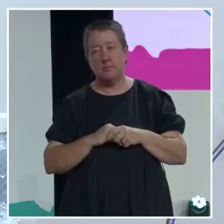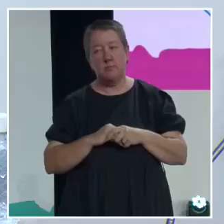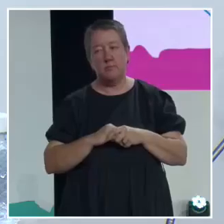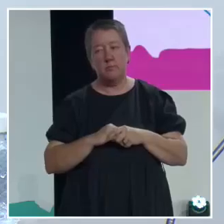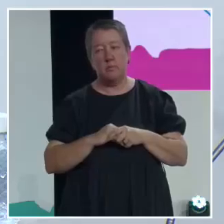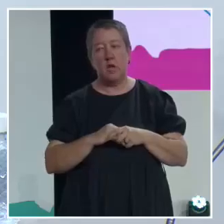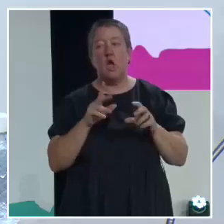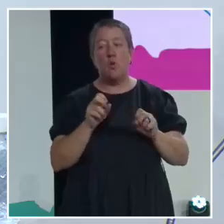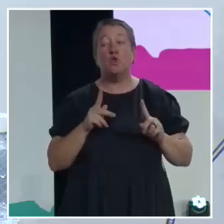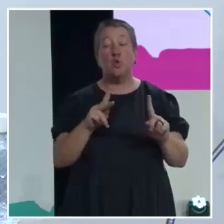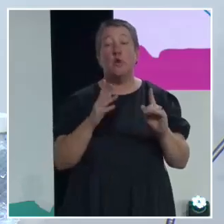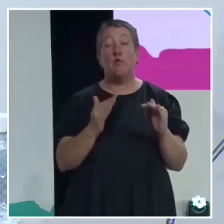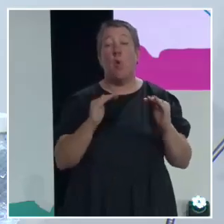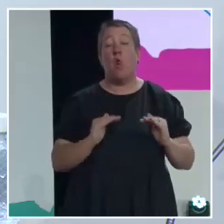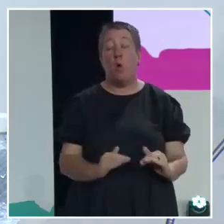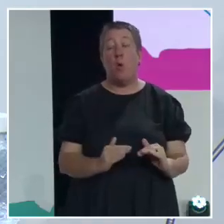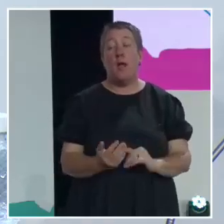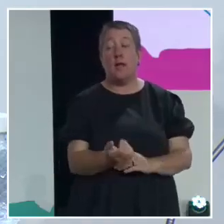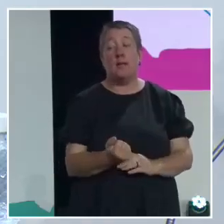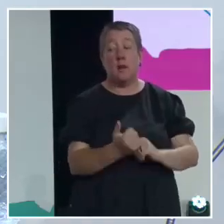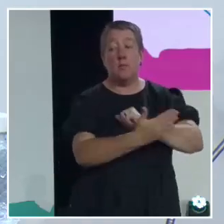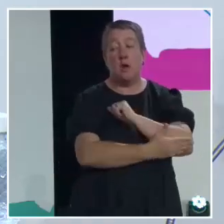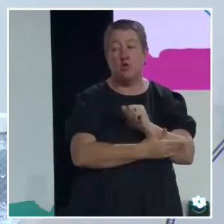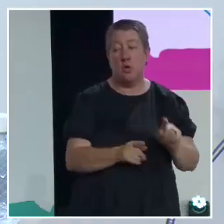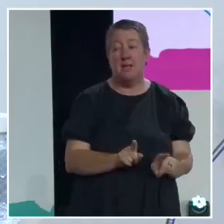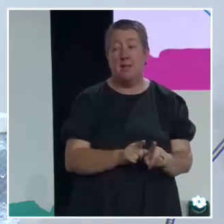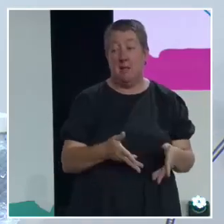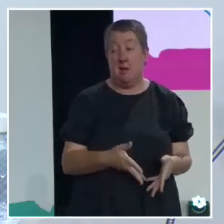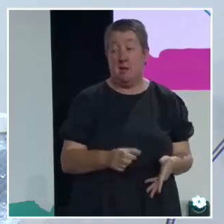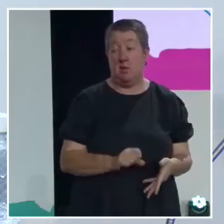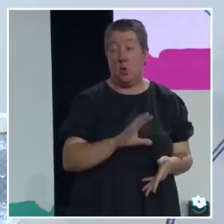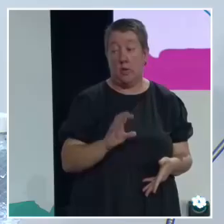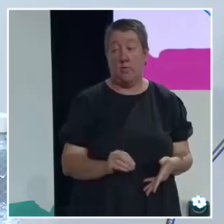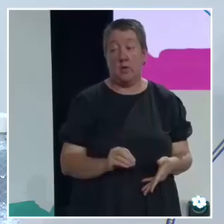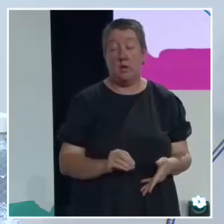low-income countries, and particularly for Africa, to have a frog leap.